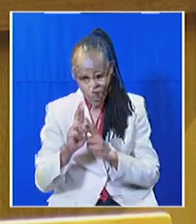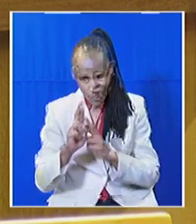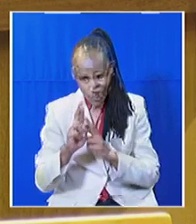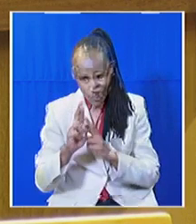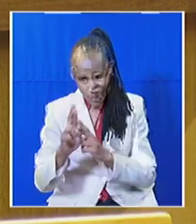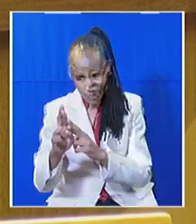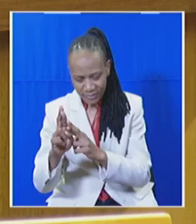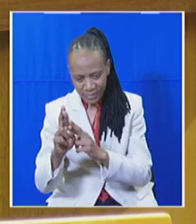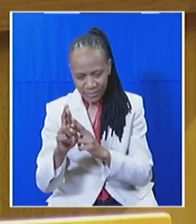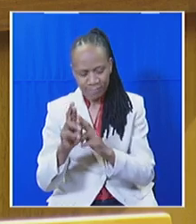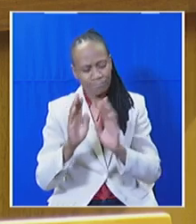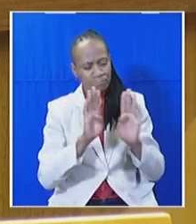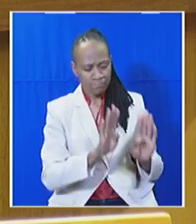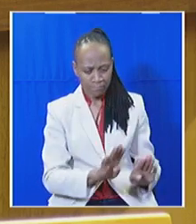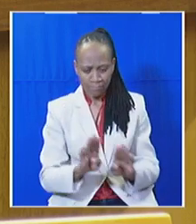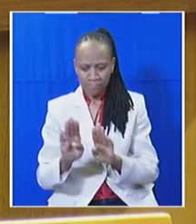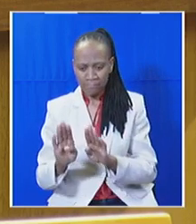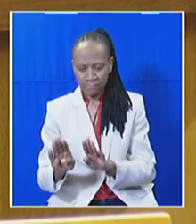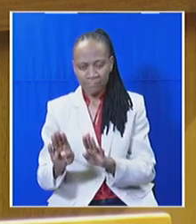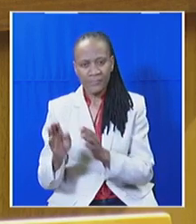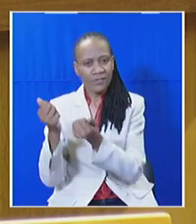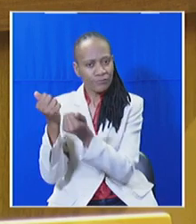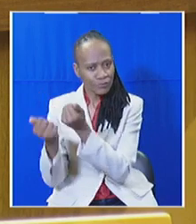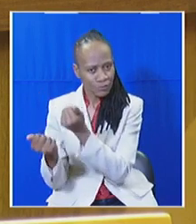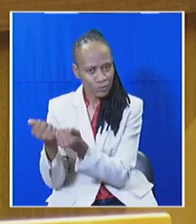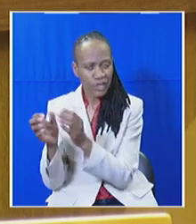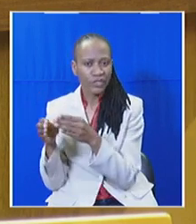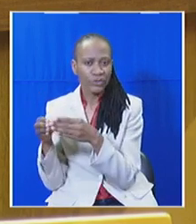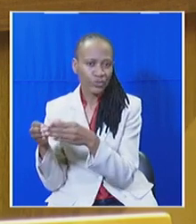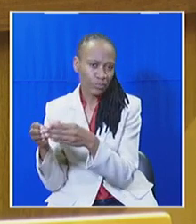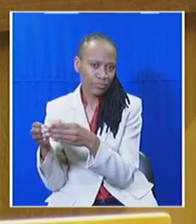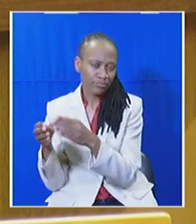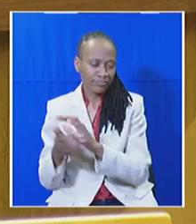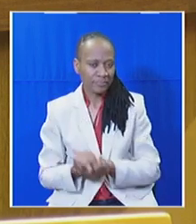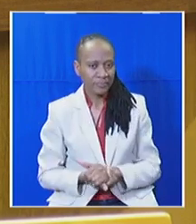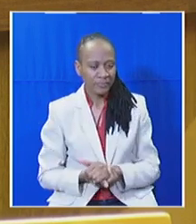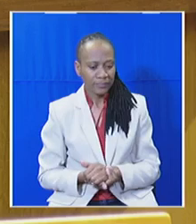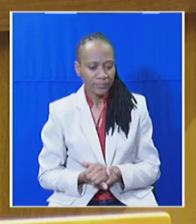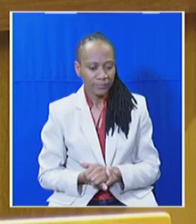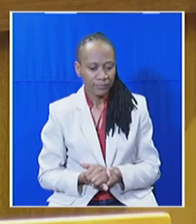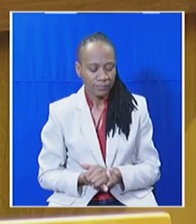courtesy to the judiciary and one another.